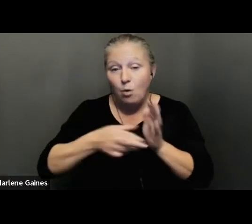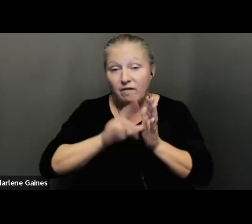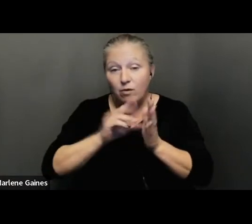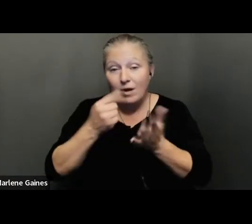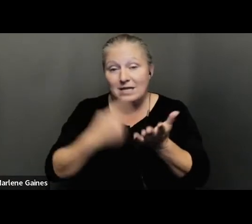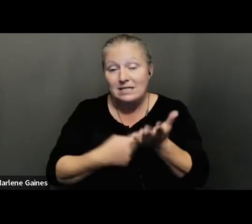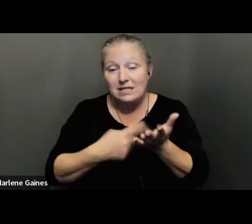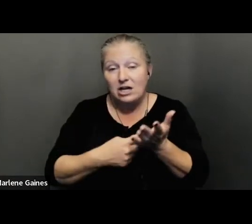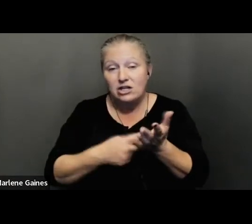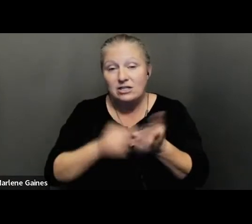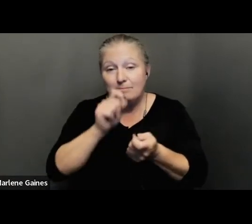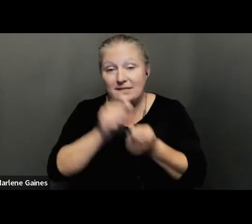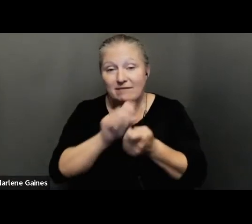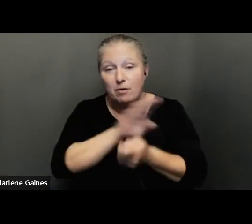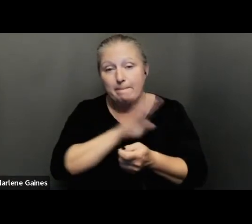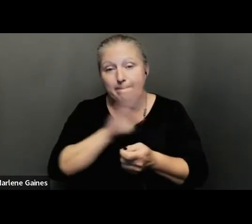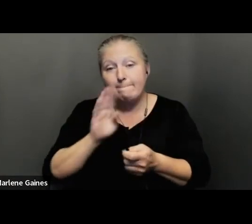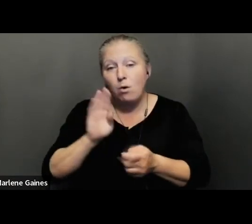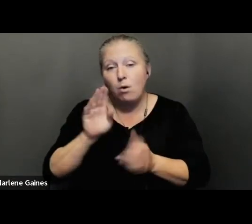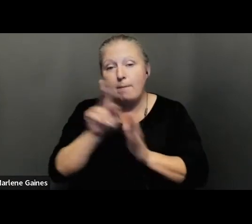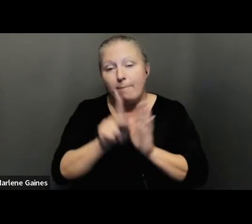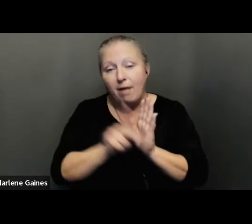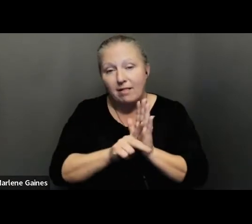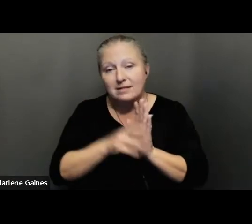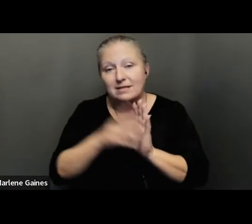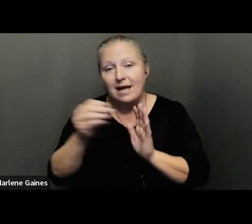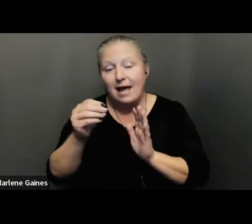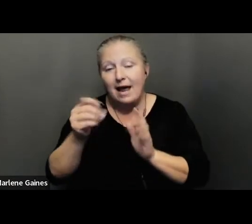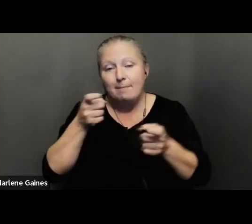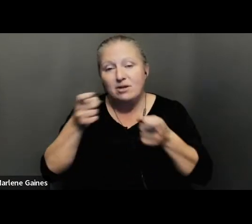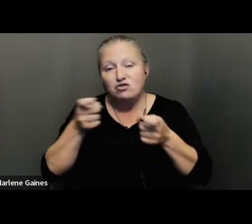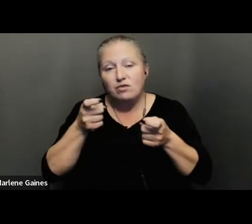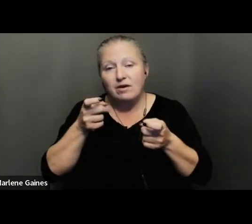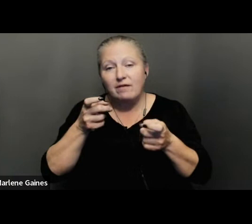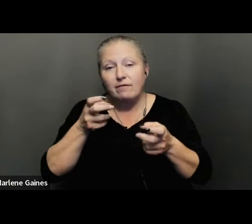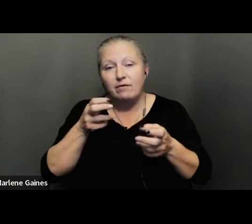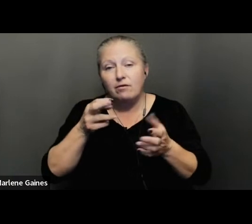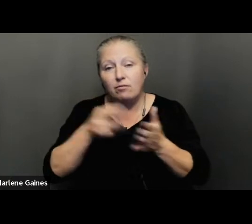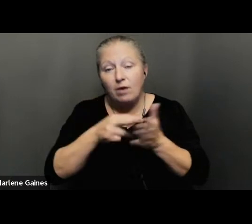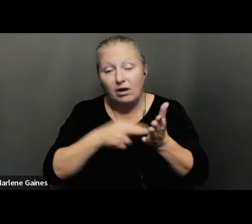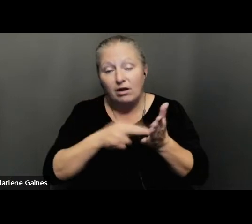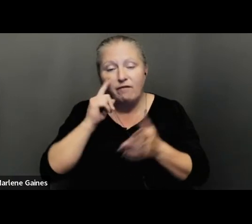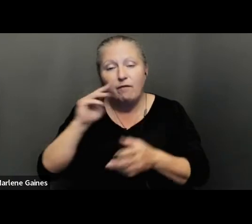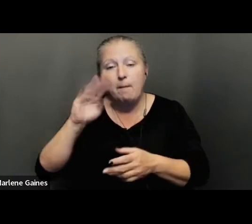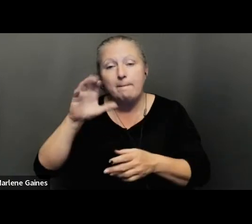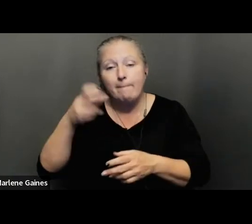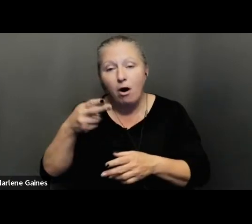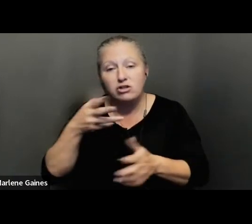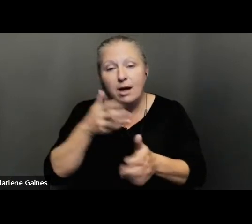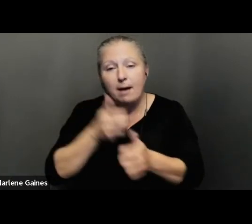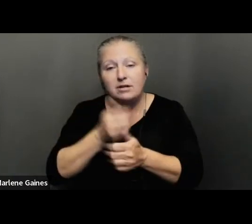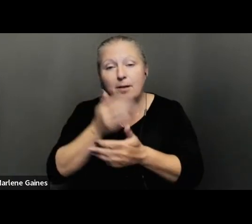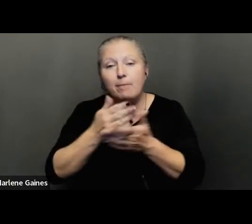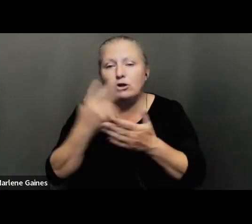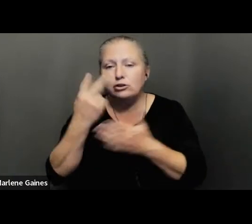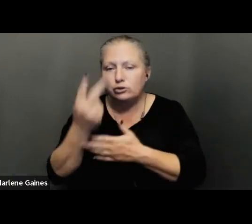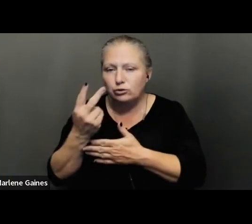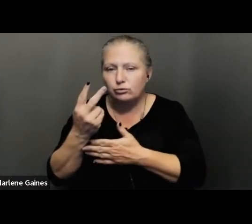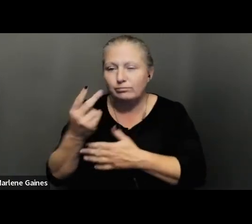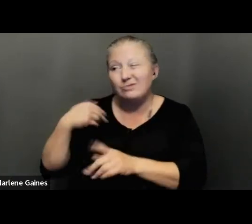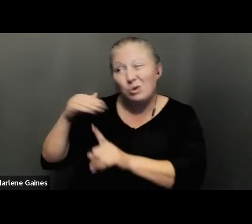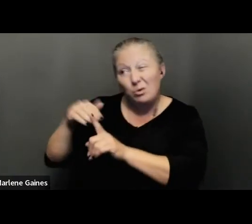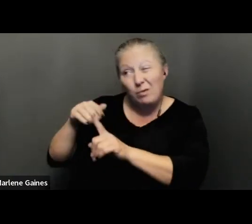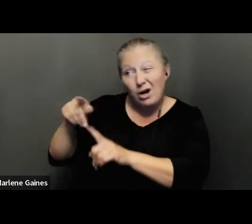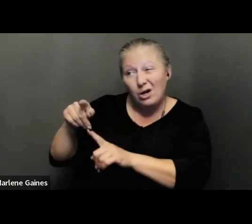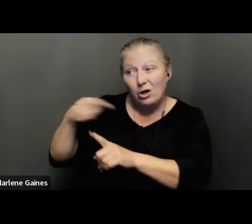discussion of specific board policies and administrative regulations for March updates part 2. Just want to remind you that we're still